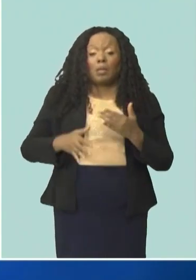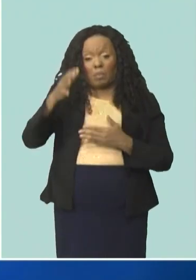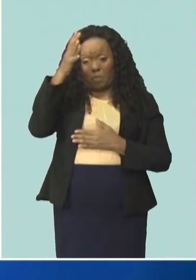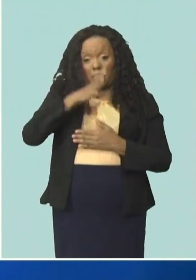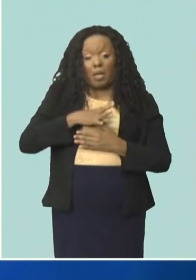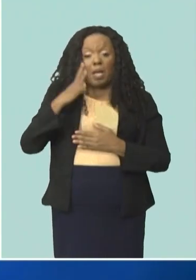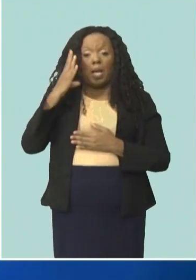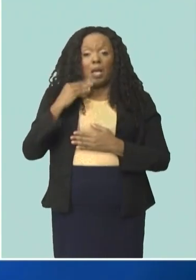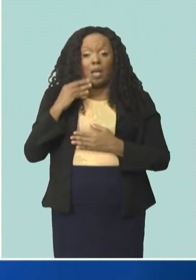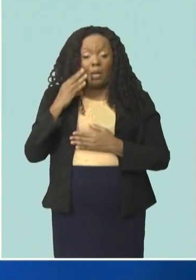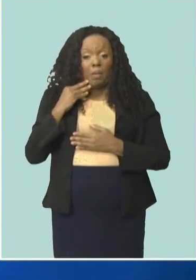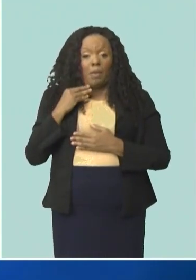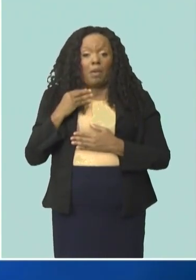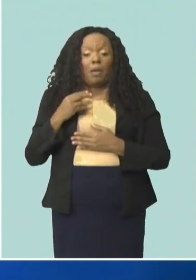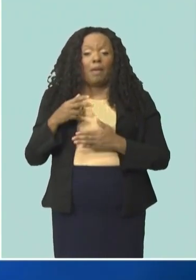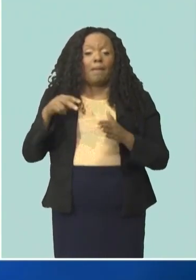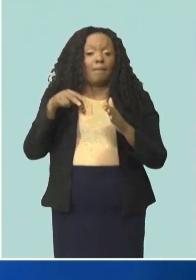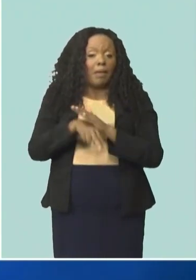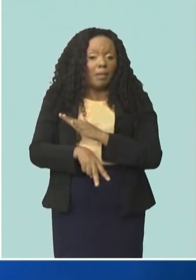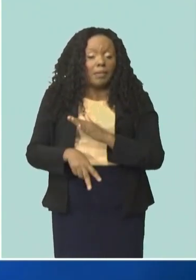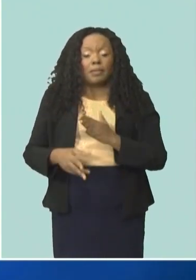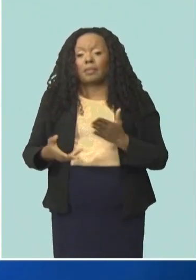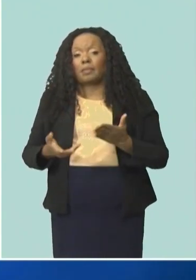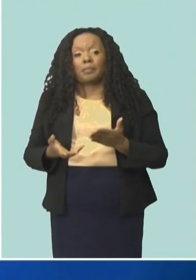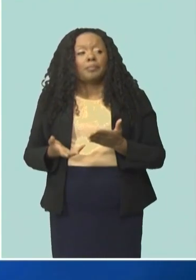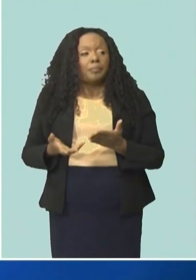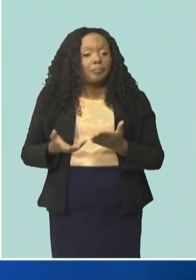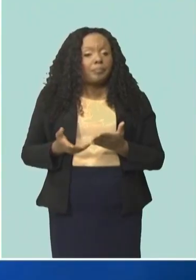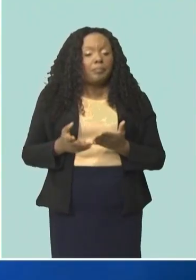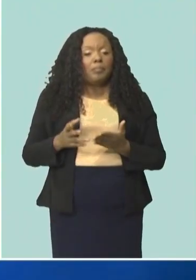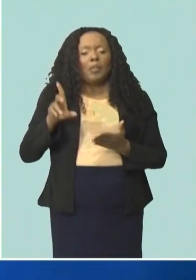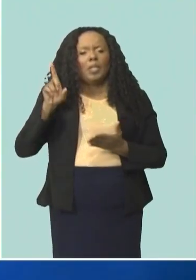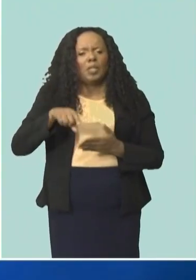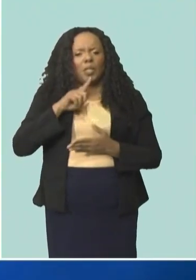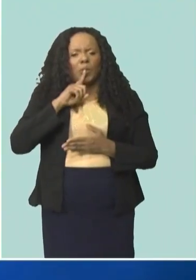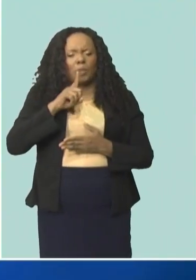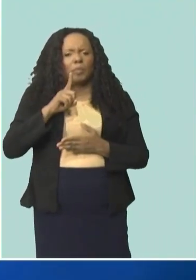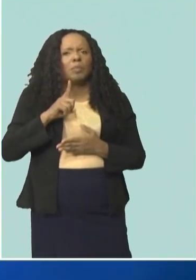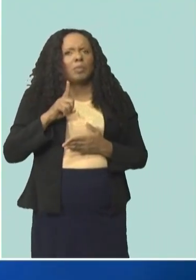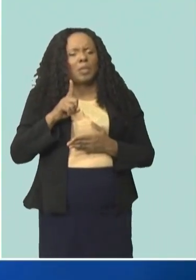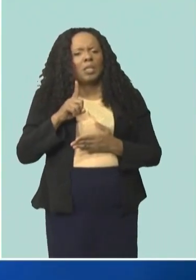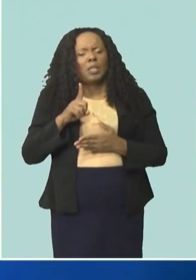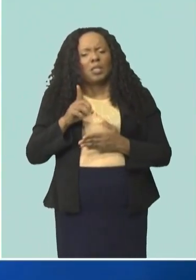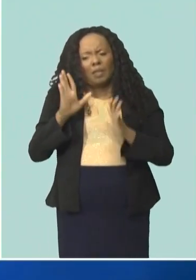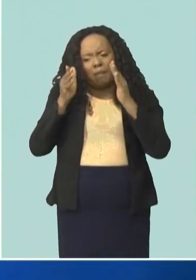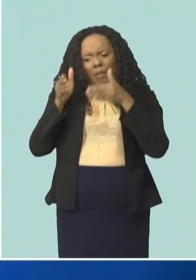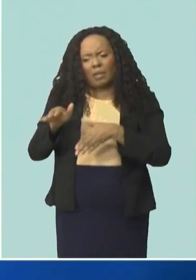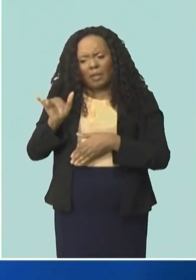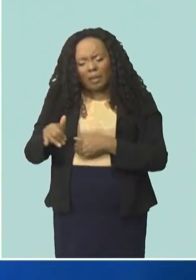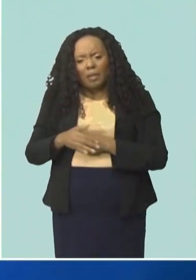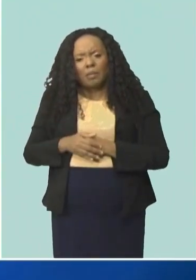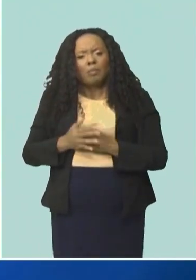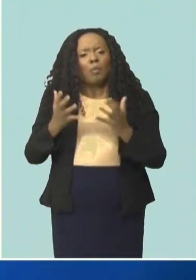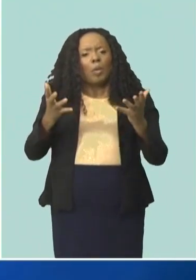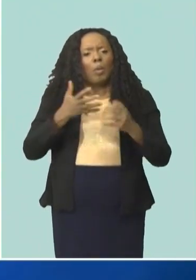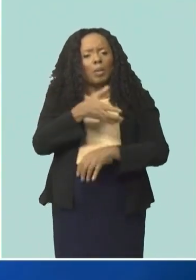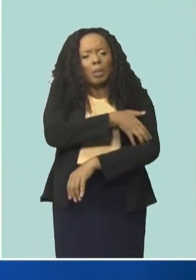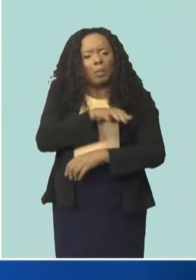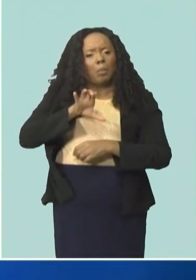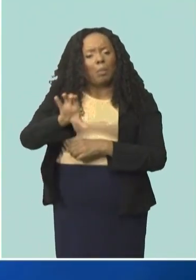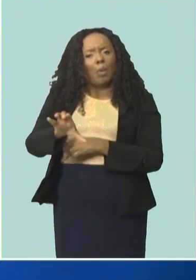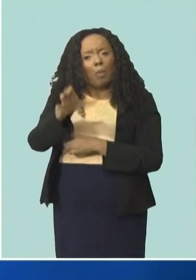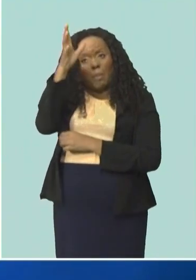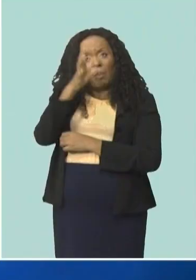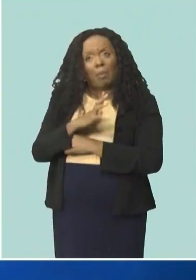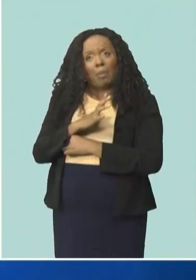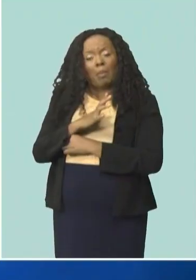men. And I think that is where we need to also go, because while we try to empower men to mitigate or to